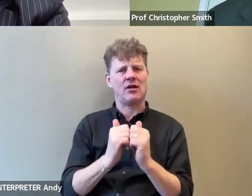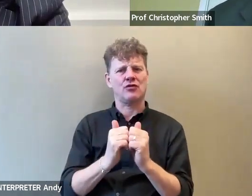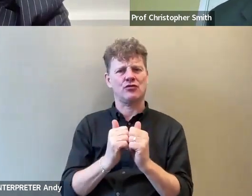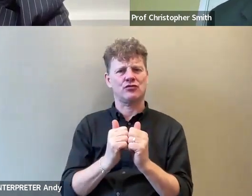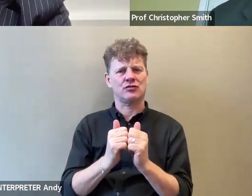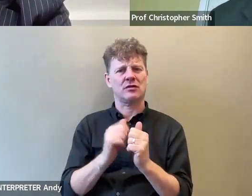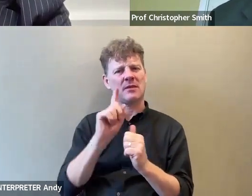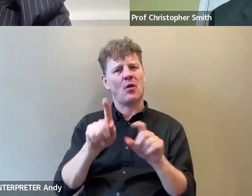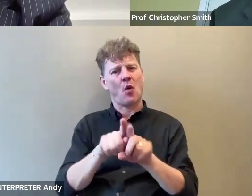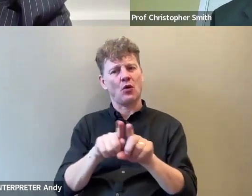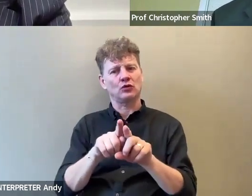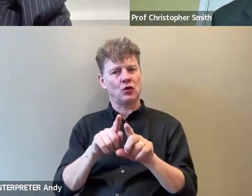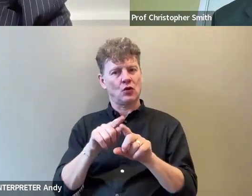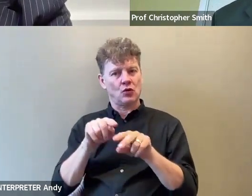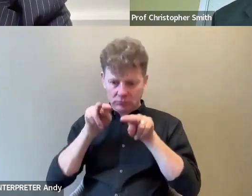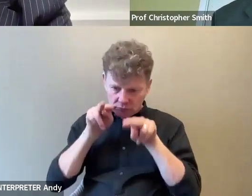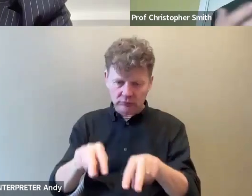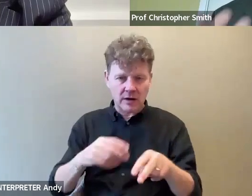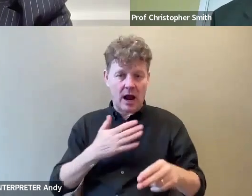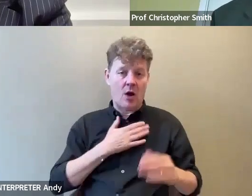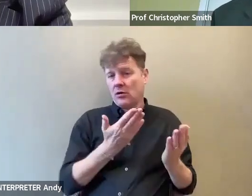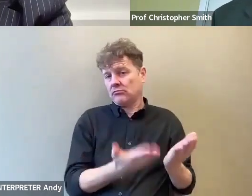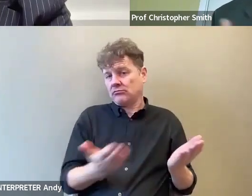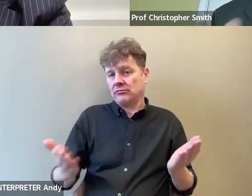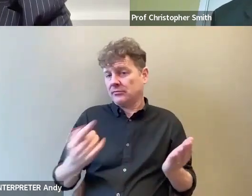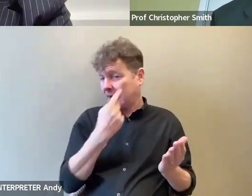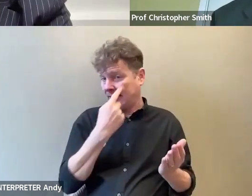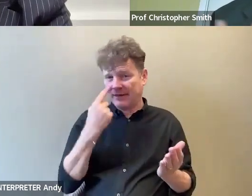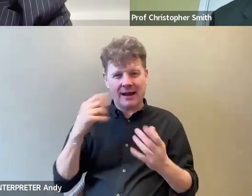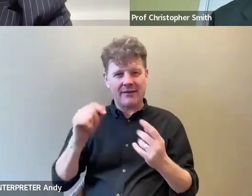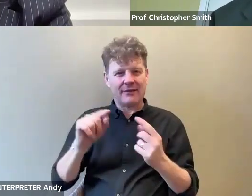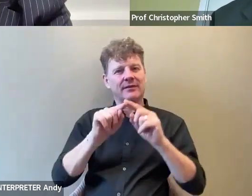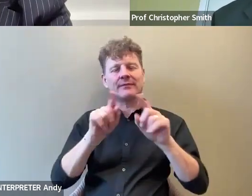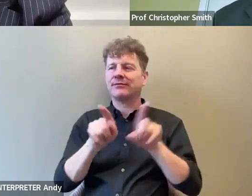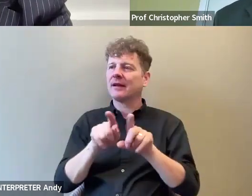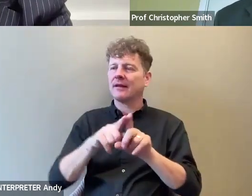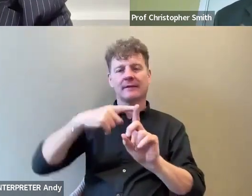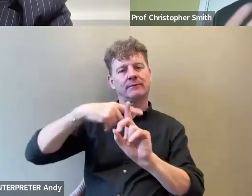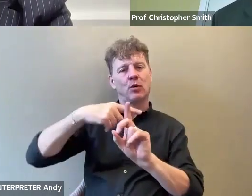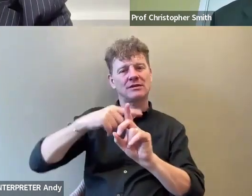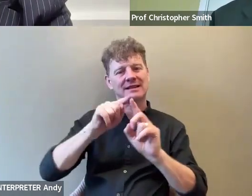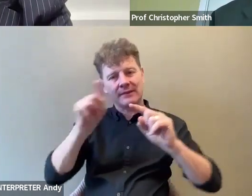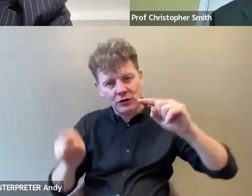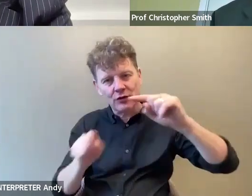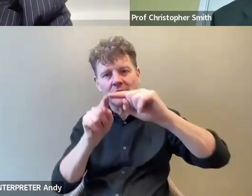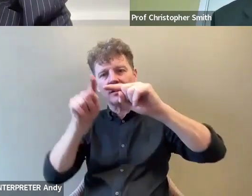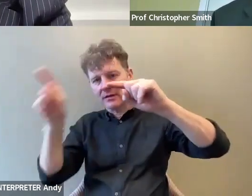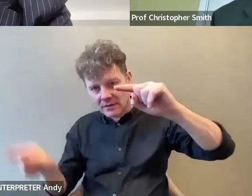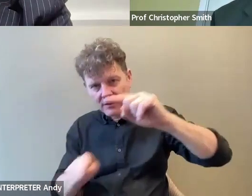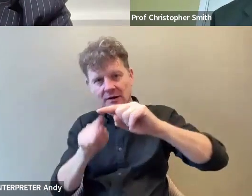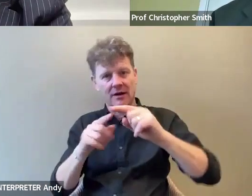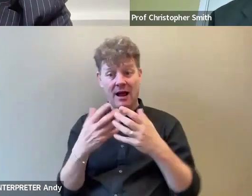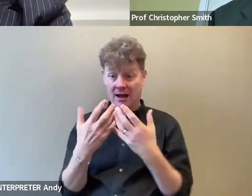on the research that we do. So there is a beneficial circle, a virtuous circle between having a